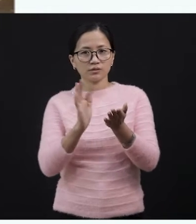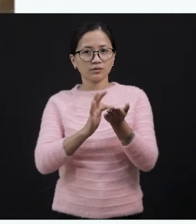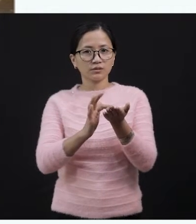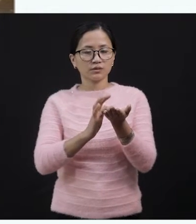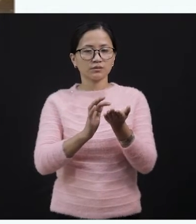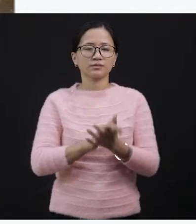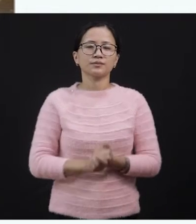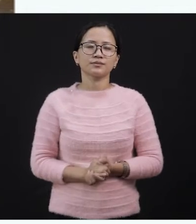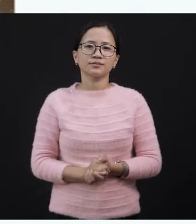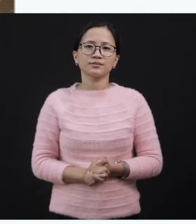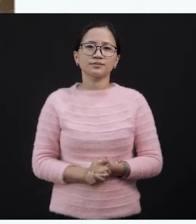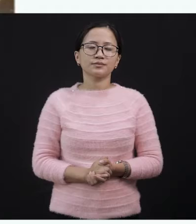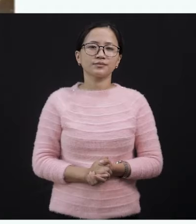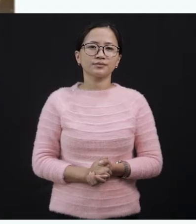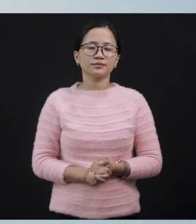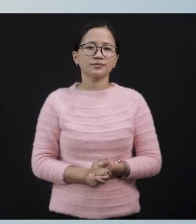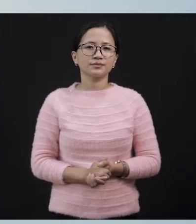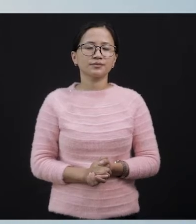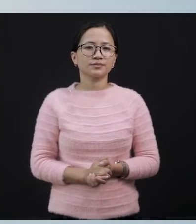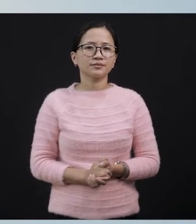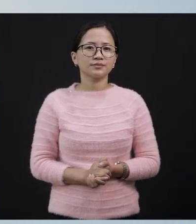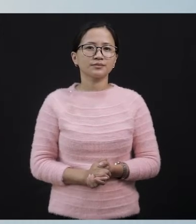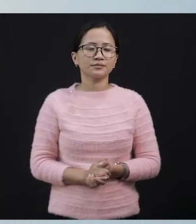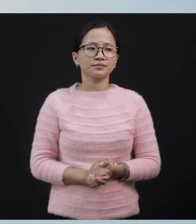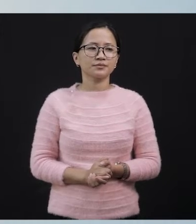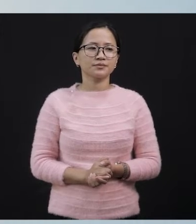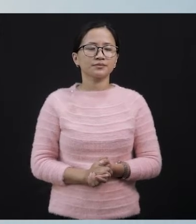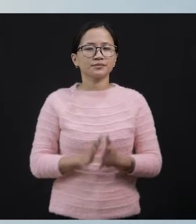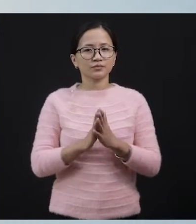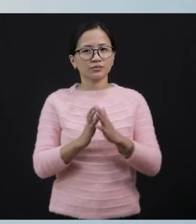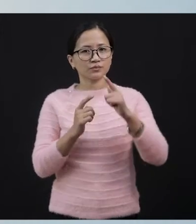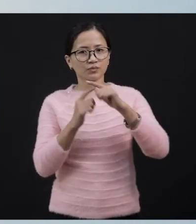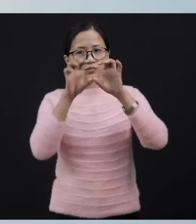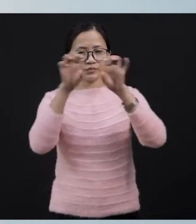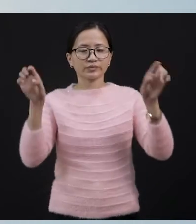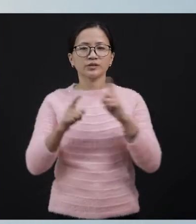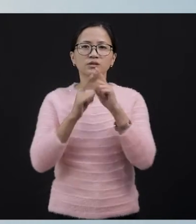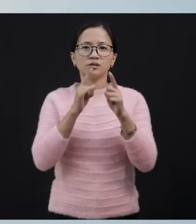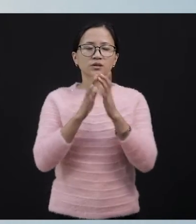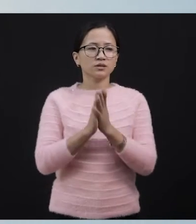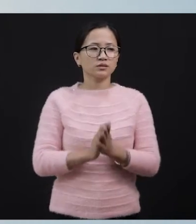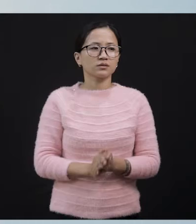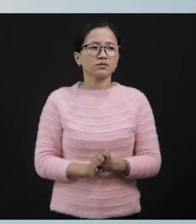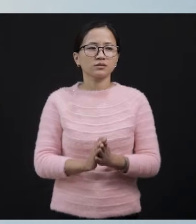Okay? Now, the topic that we are going to discuss is